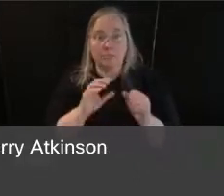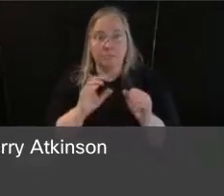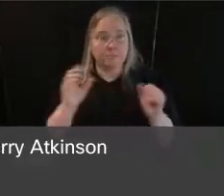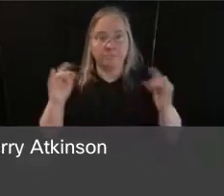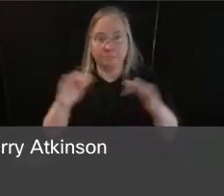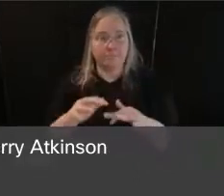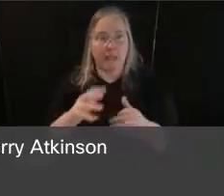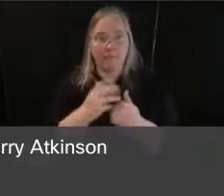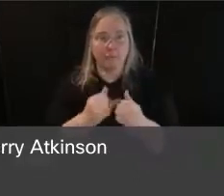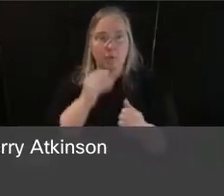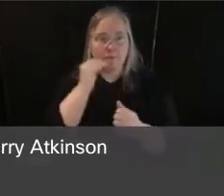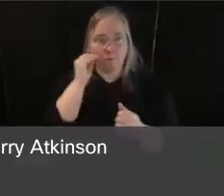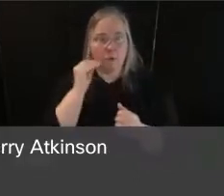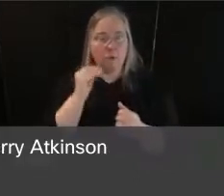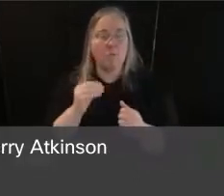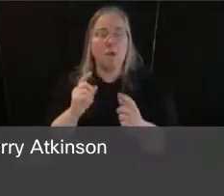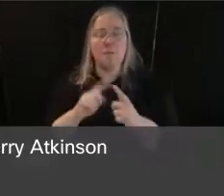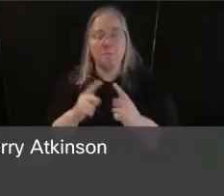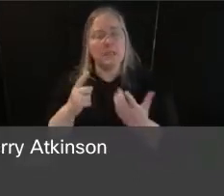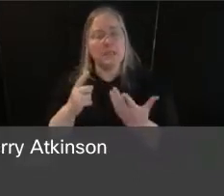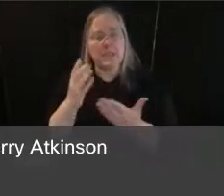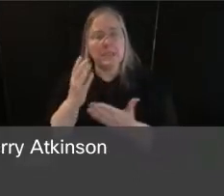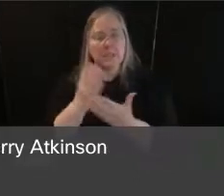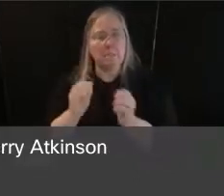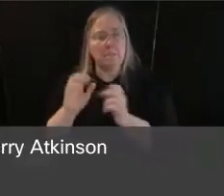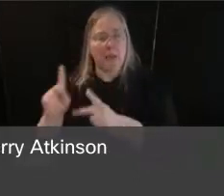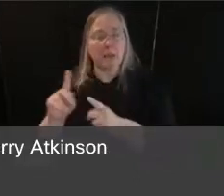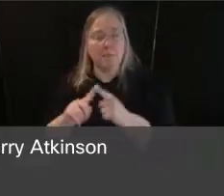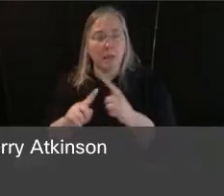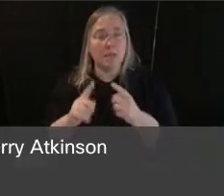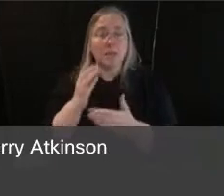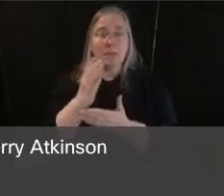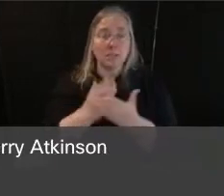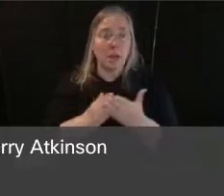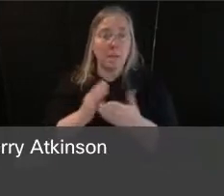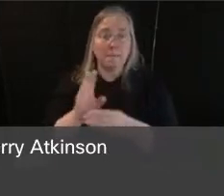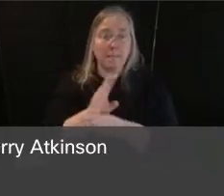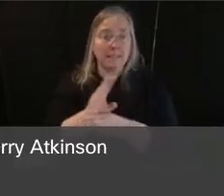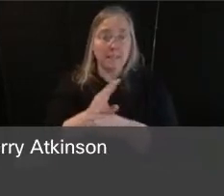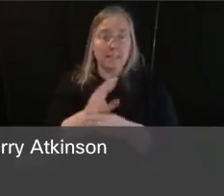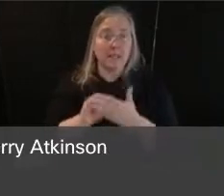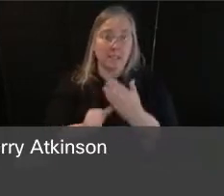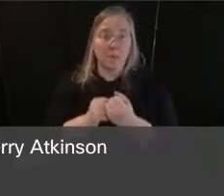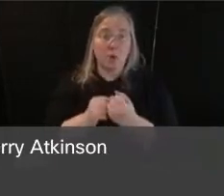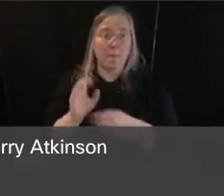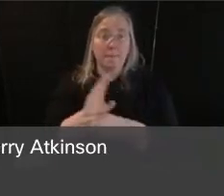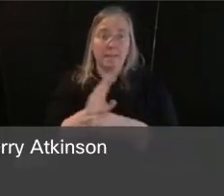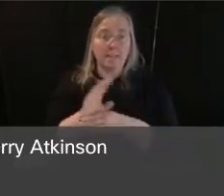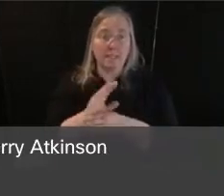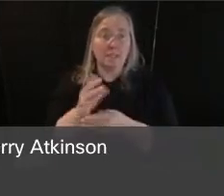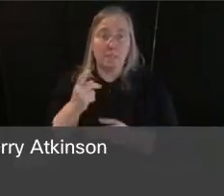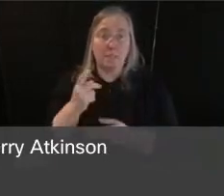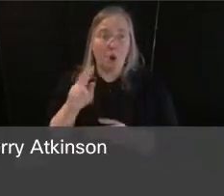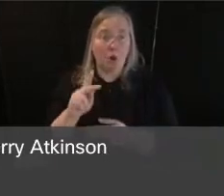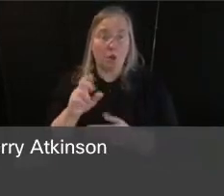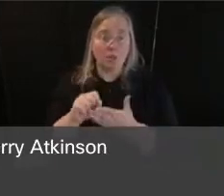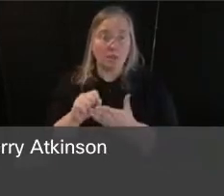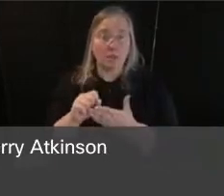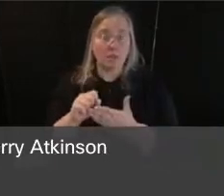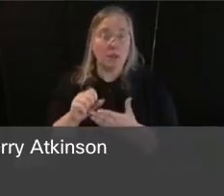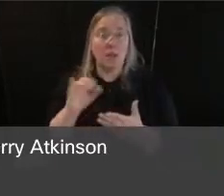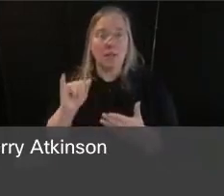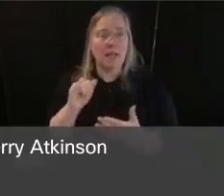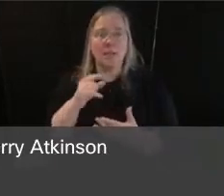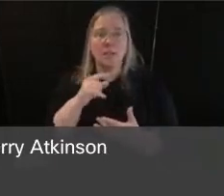major significant impacts on even businesses that support business parks around those areas. So we think about the dry cleaners, we think about the many restaurants and